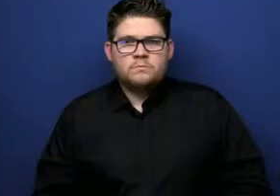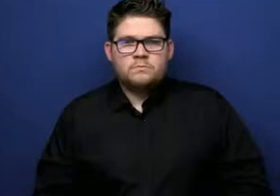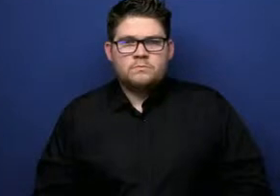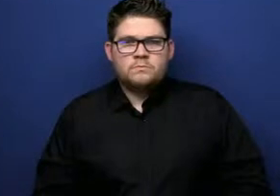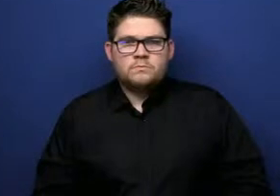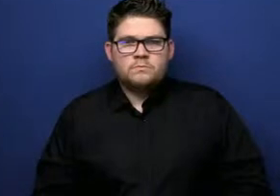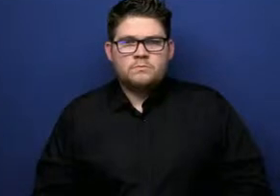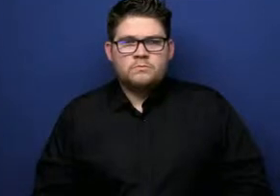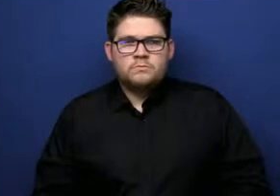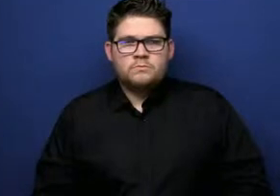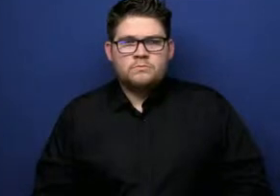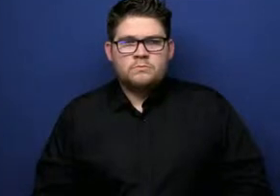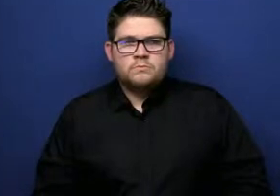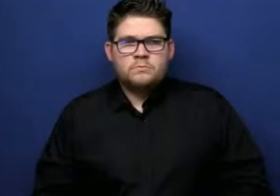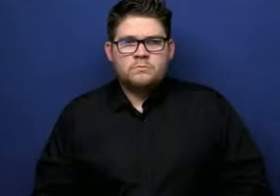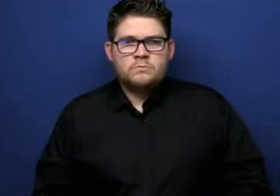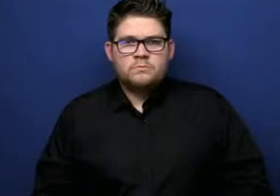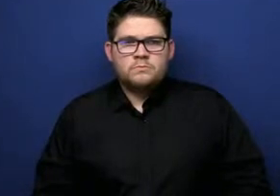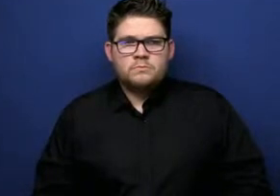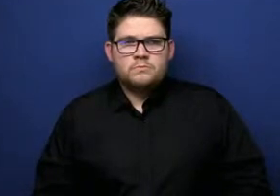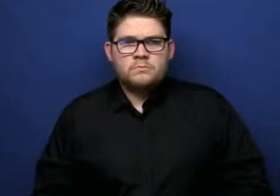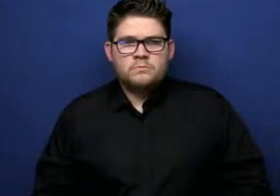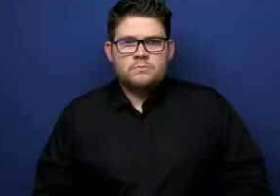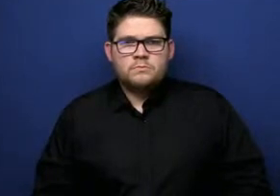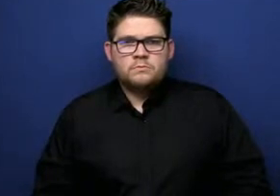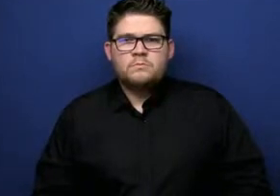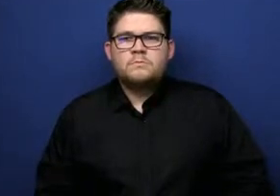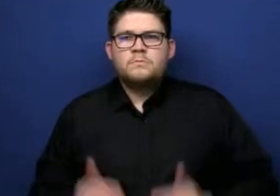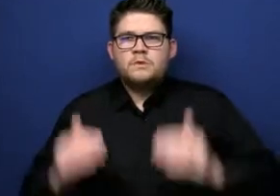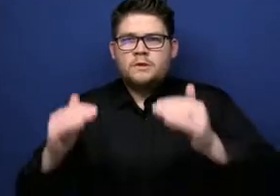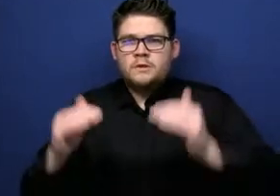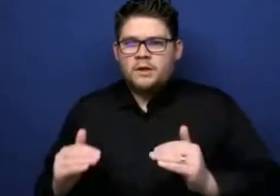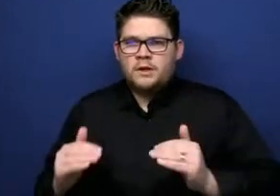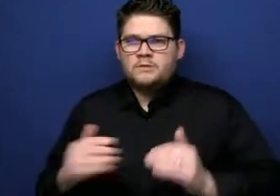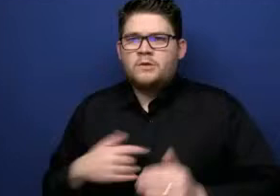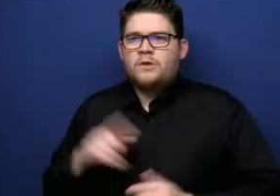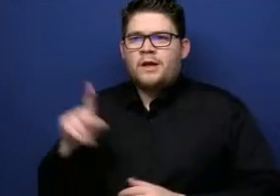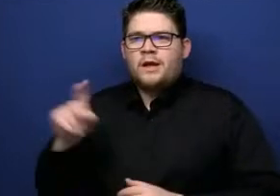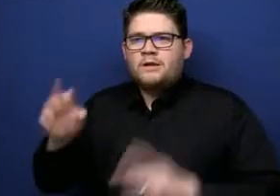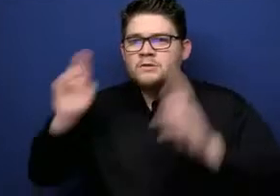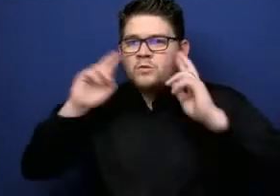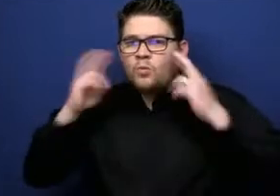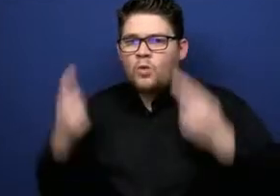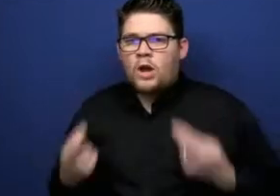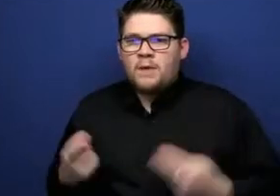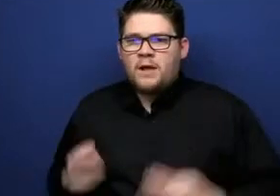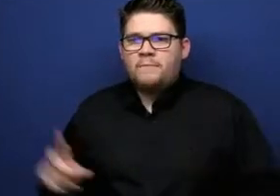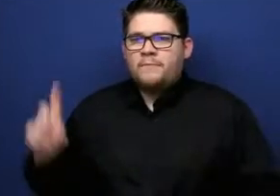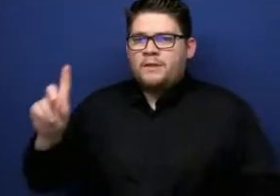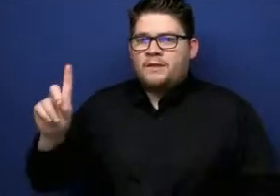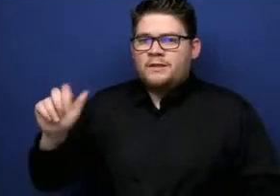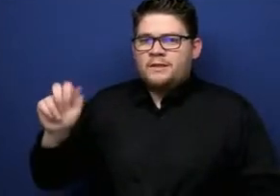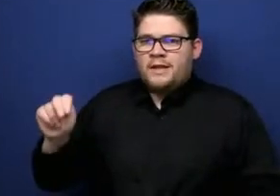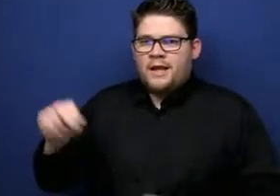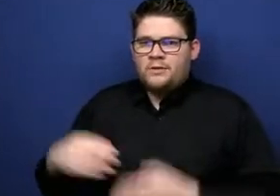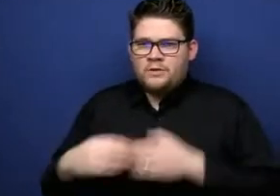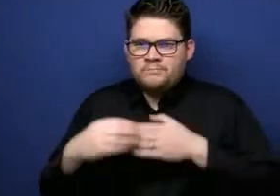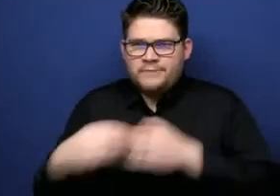Next, I will invite Rabbi Dan Moskovich to lead us in prayer. And before he begins, I want to congratulate him on his Canadian